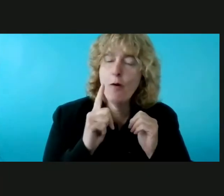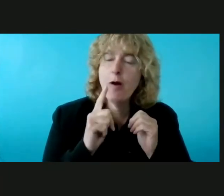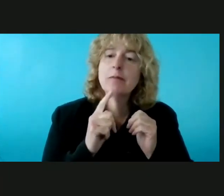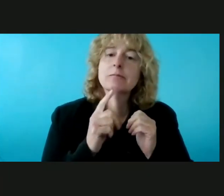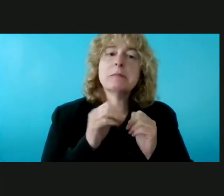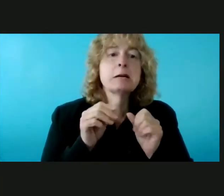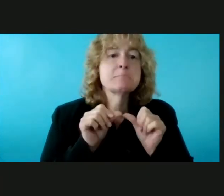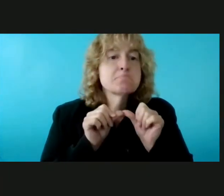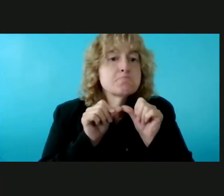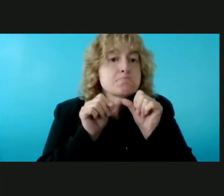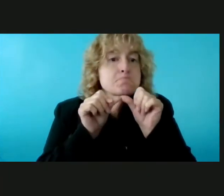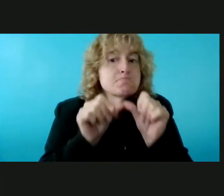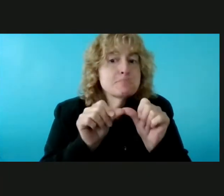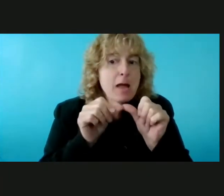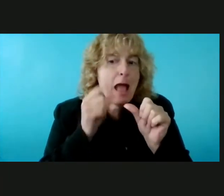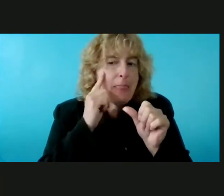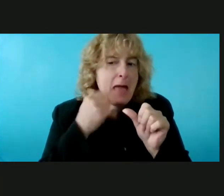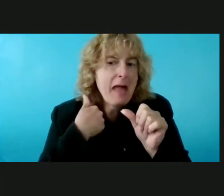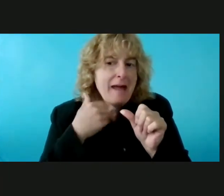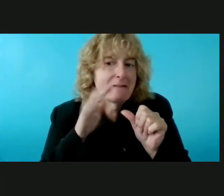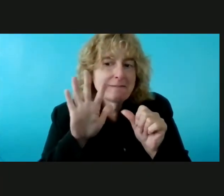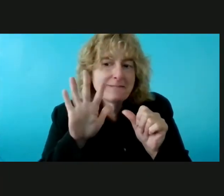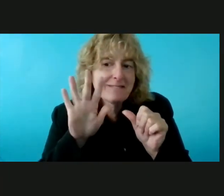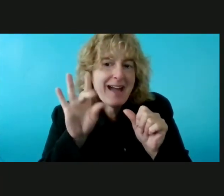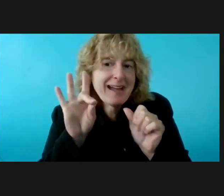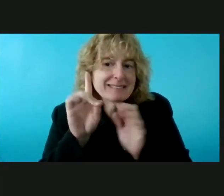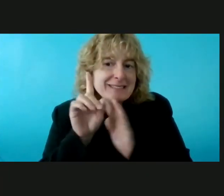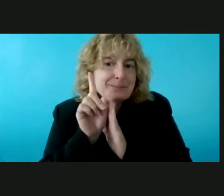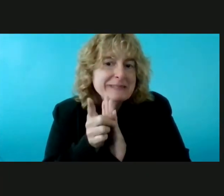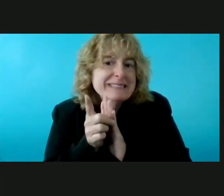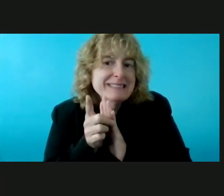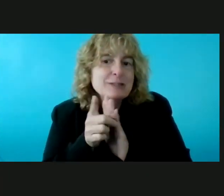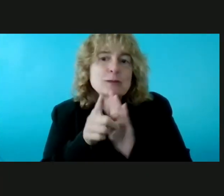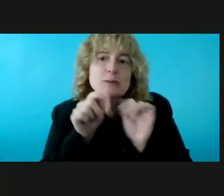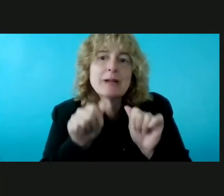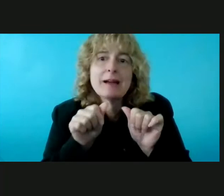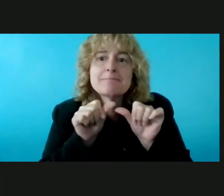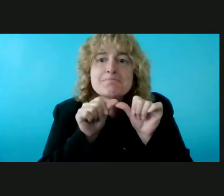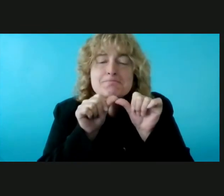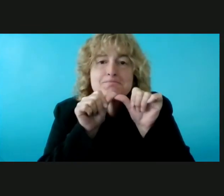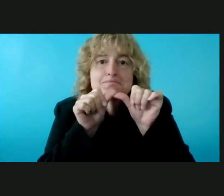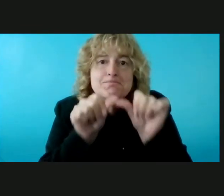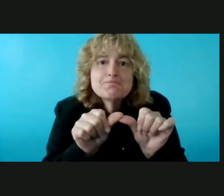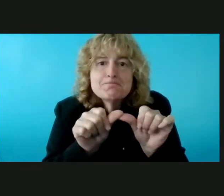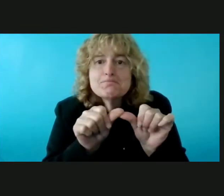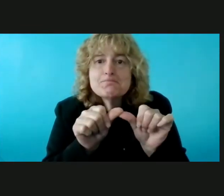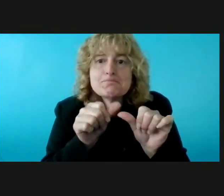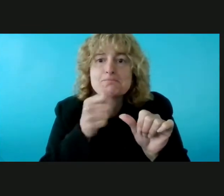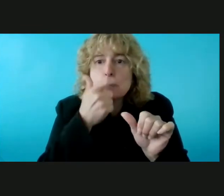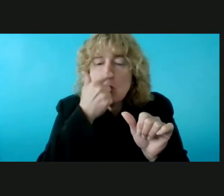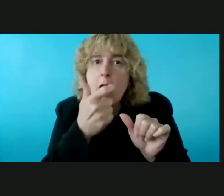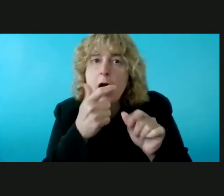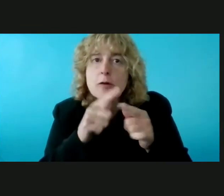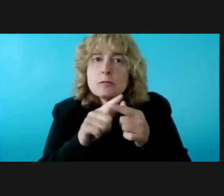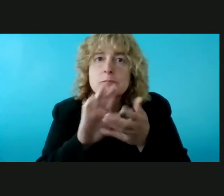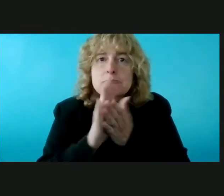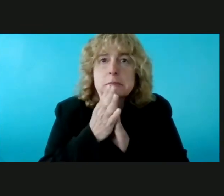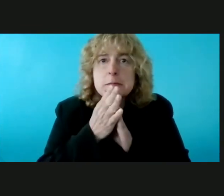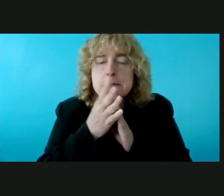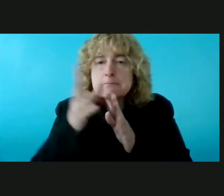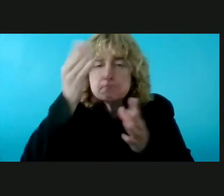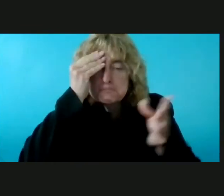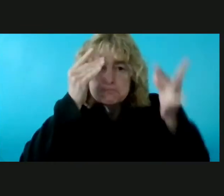I think we got 58 minutes so that you can stay informed and empowered. We have a collection of experts to share